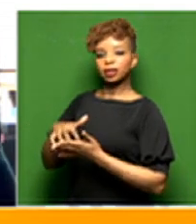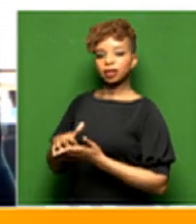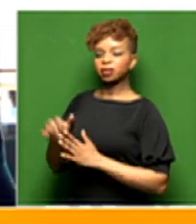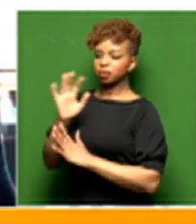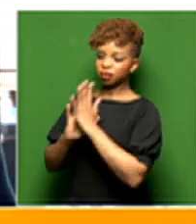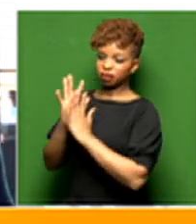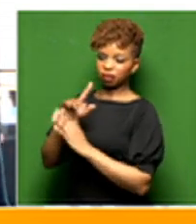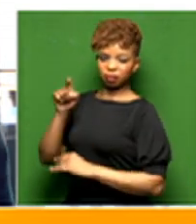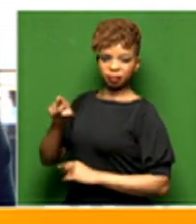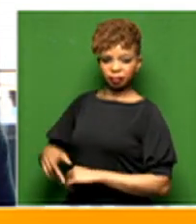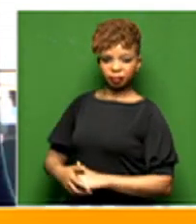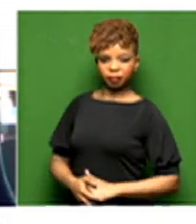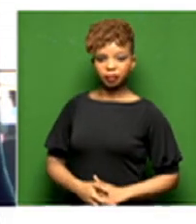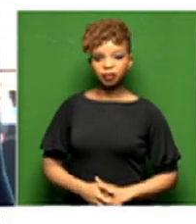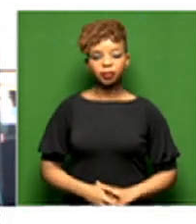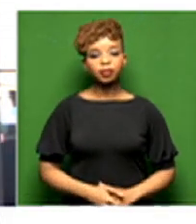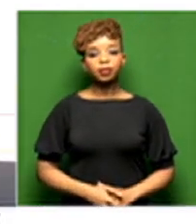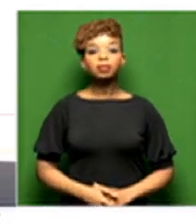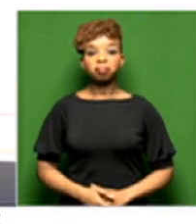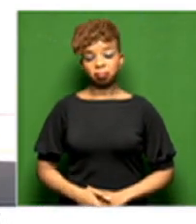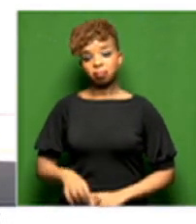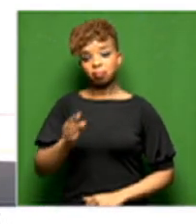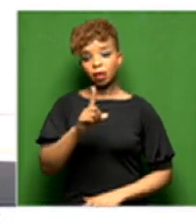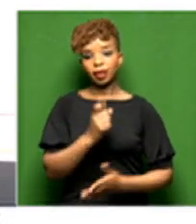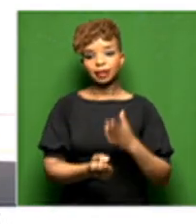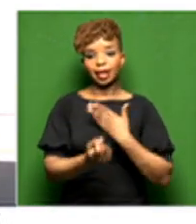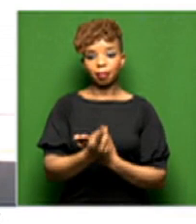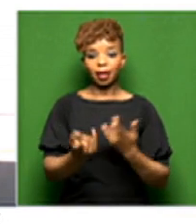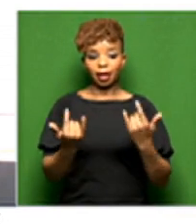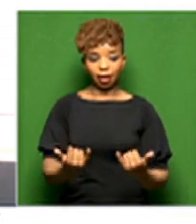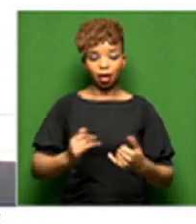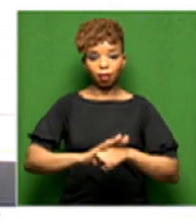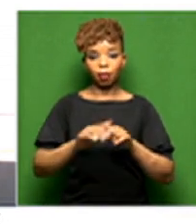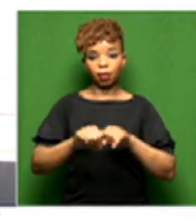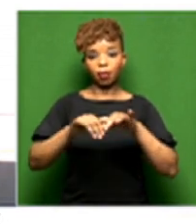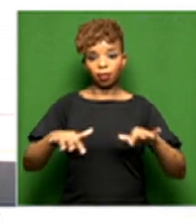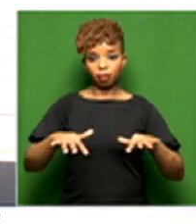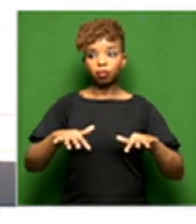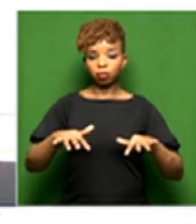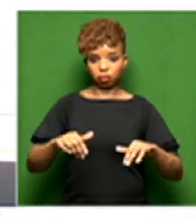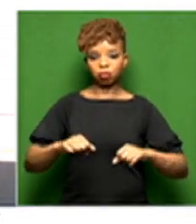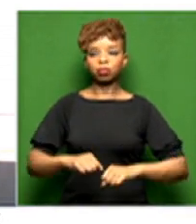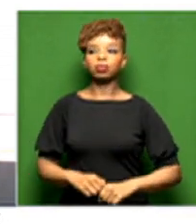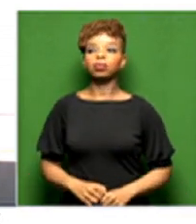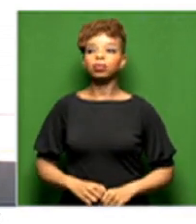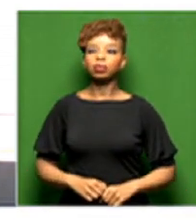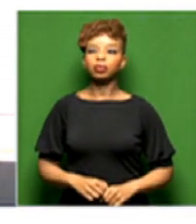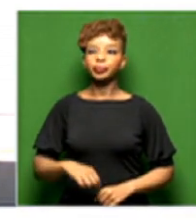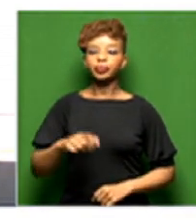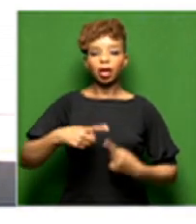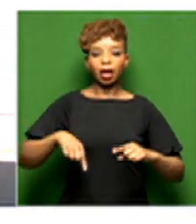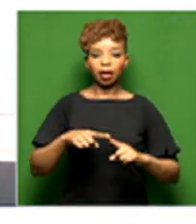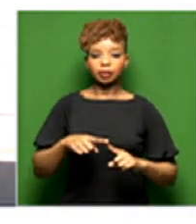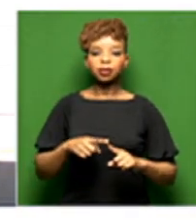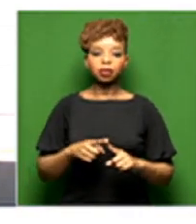Yeah, so obviously we're aware of what's happening with Corona. And for us, looking at it as a healthcare company, we realize one of the